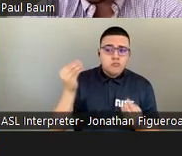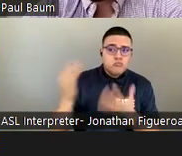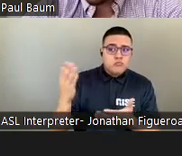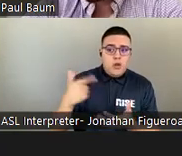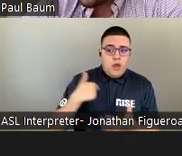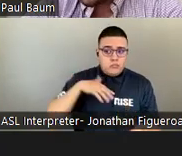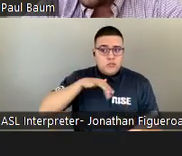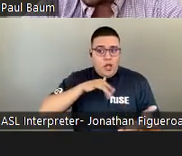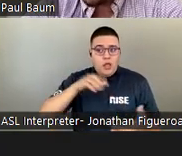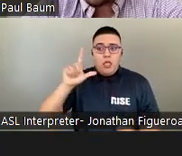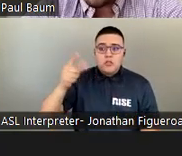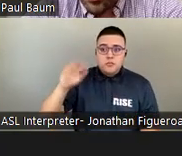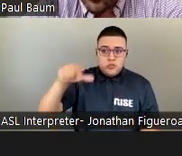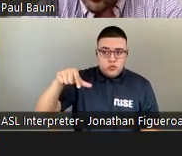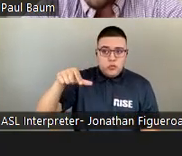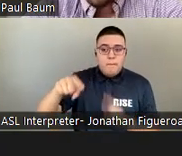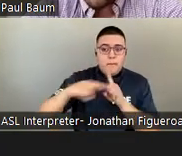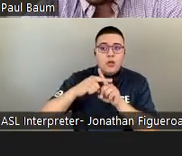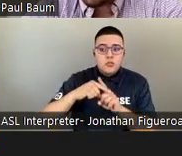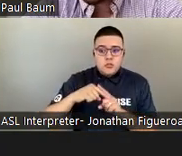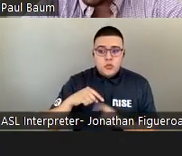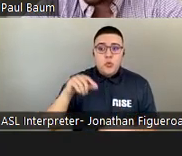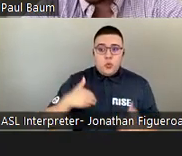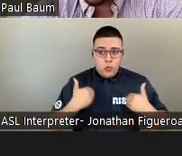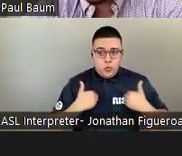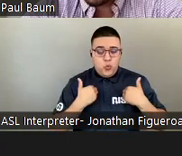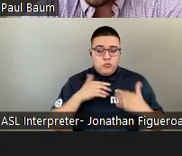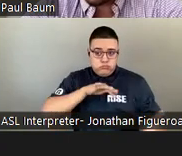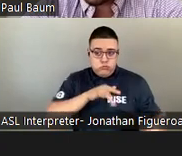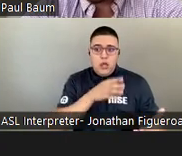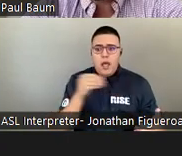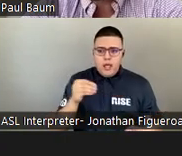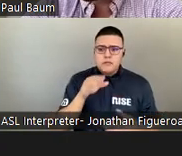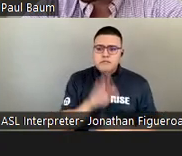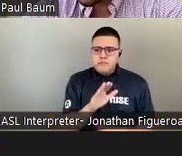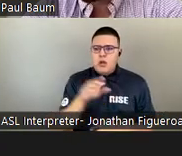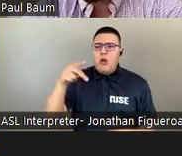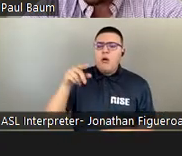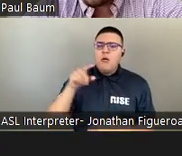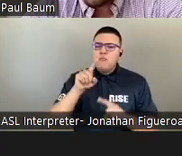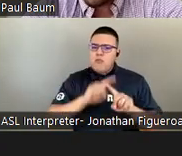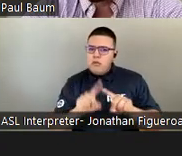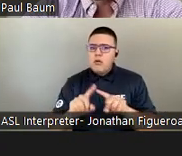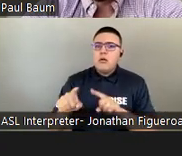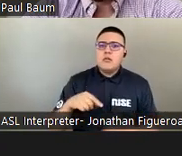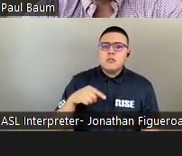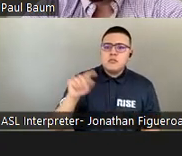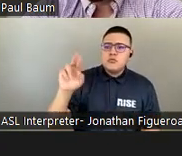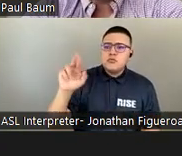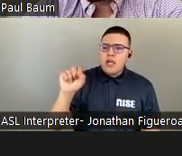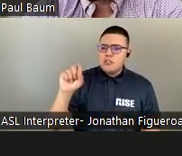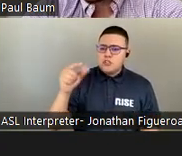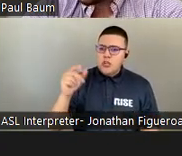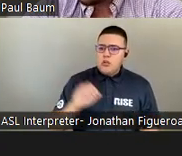studies on LGBTQ+ youth, and in particular transgender. Does this coincide with your mission?